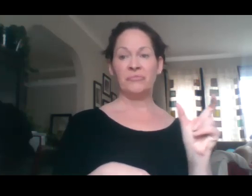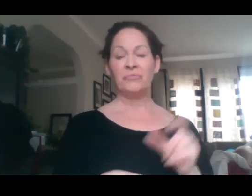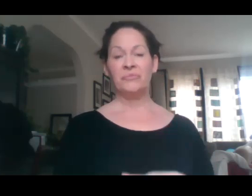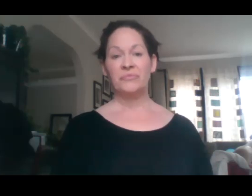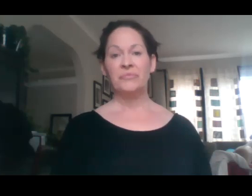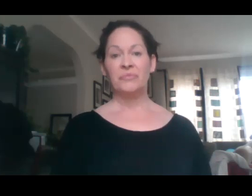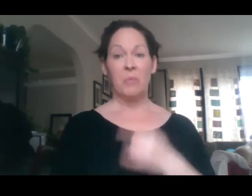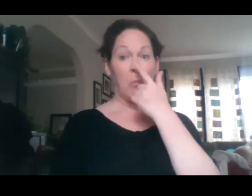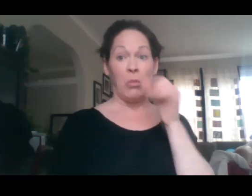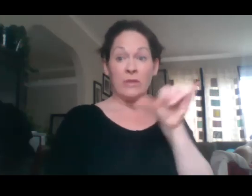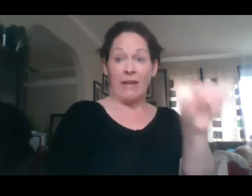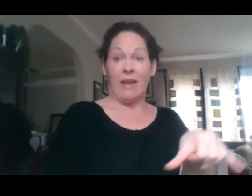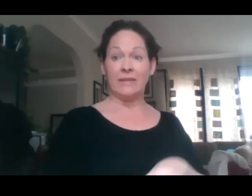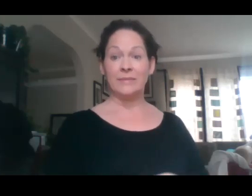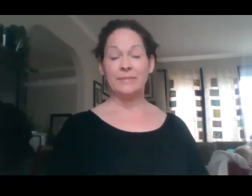looks like this.